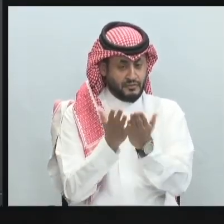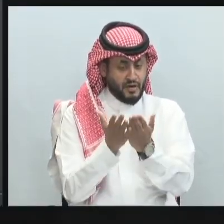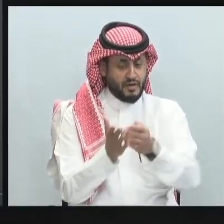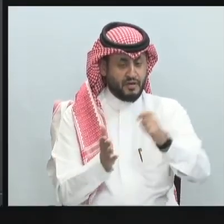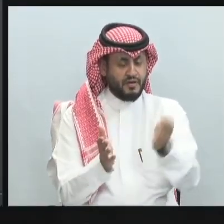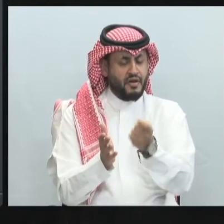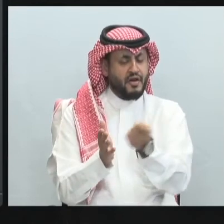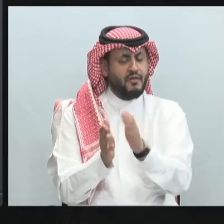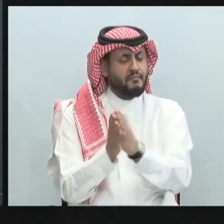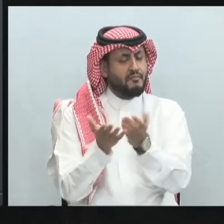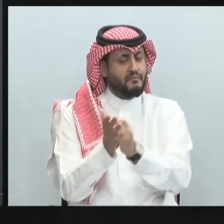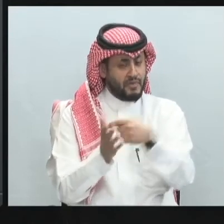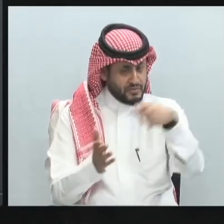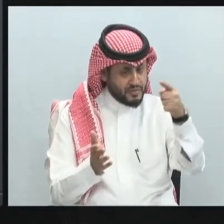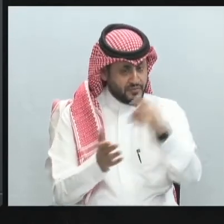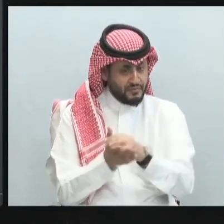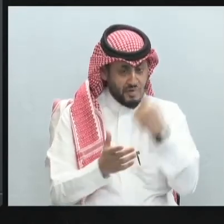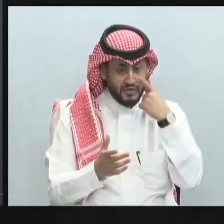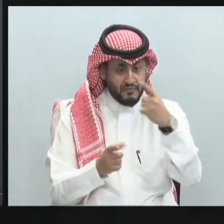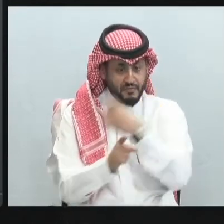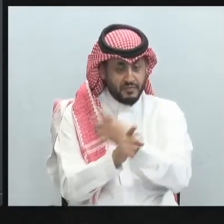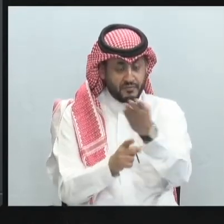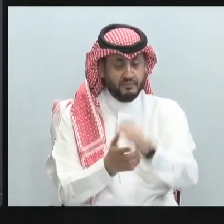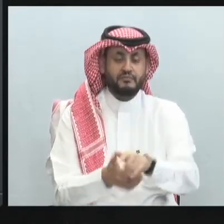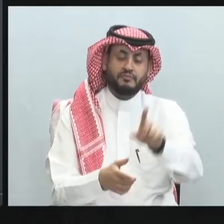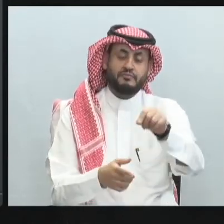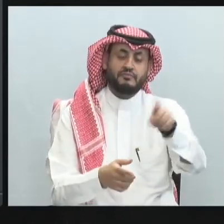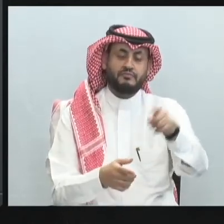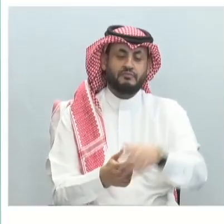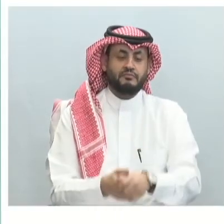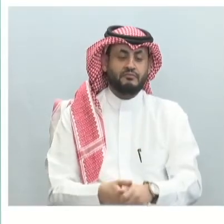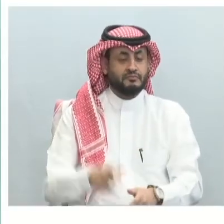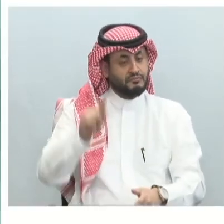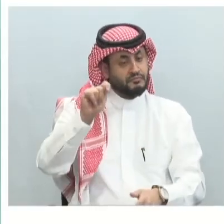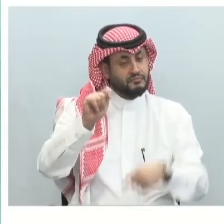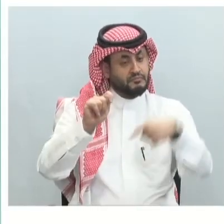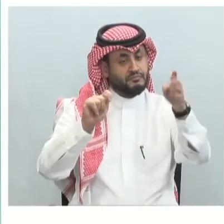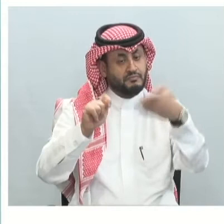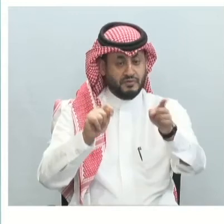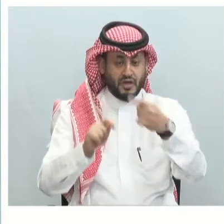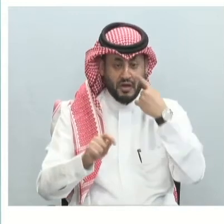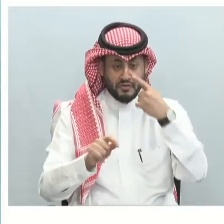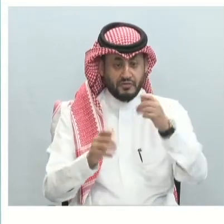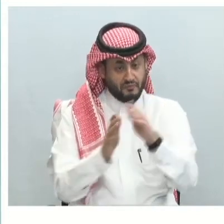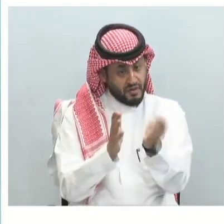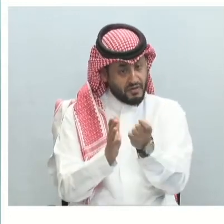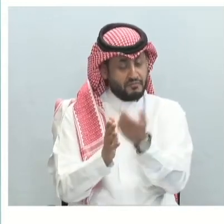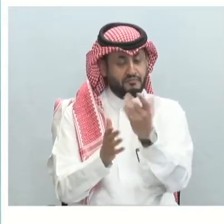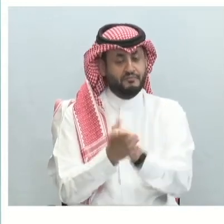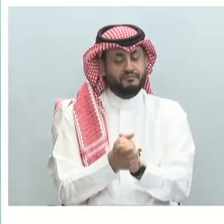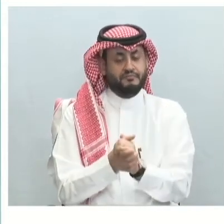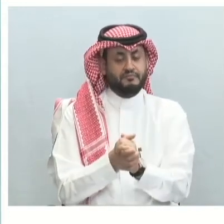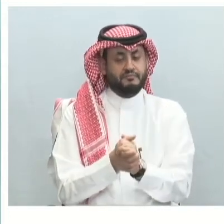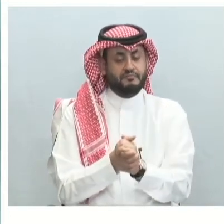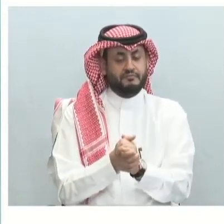and I'm doing my homework, yes? Yes, excellent. I think It's true. That's right. I think